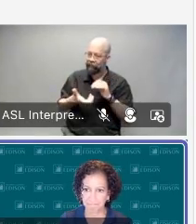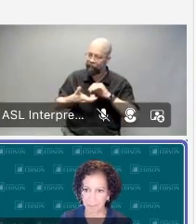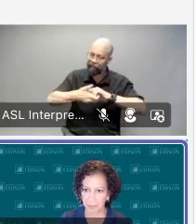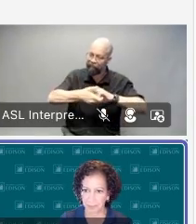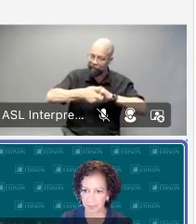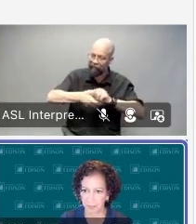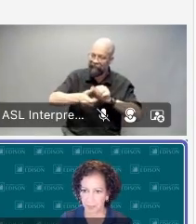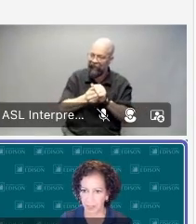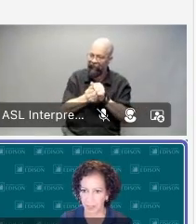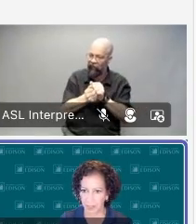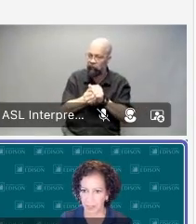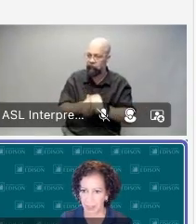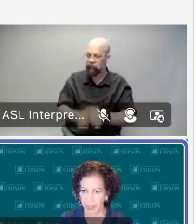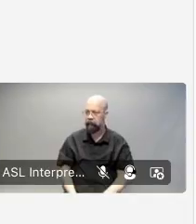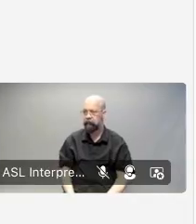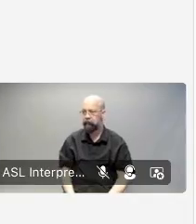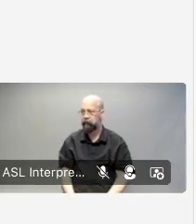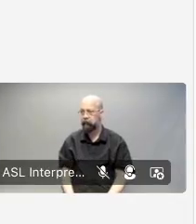community.